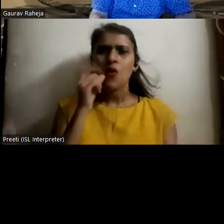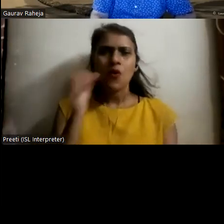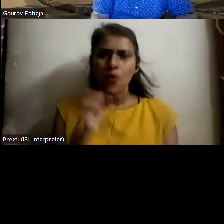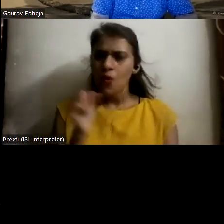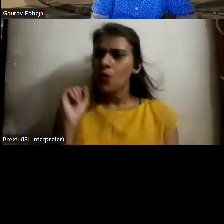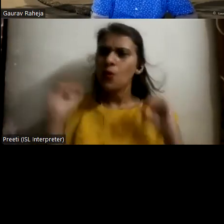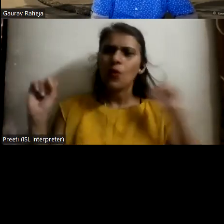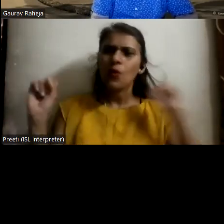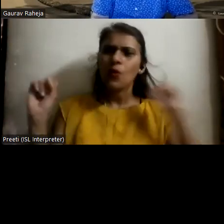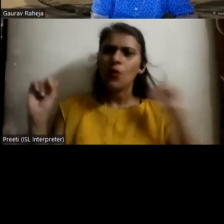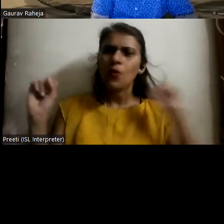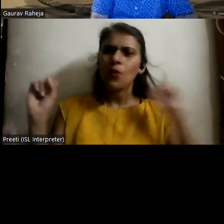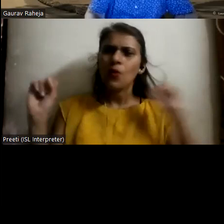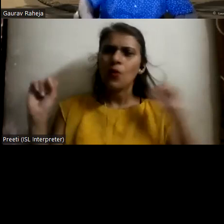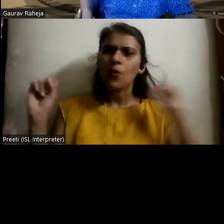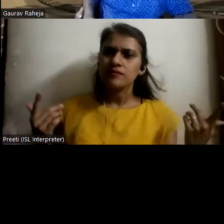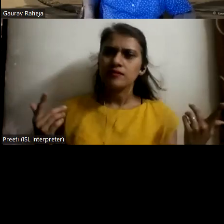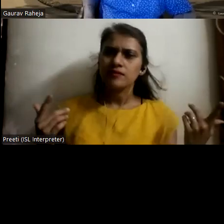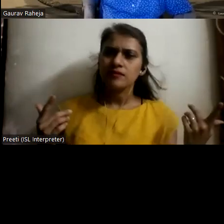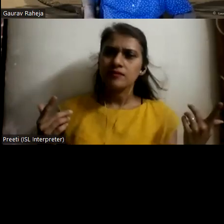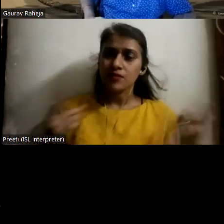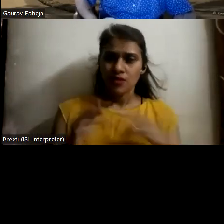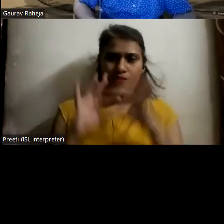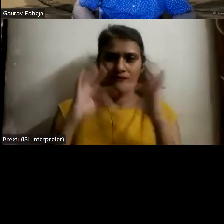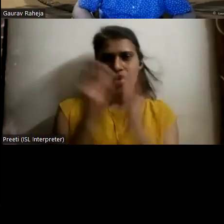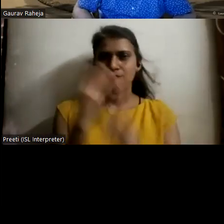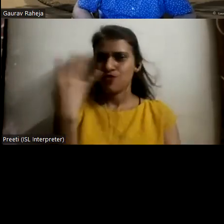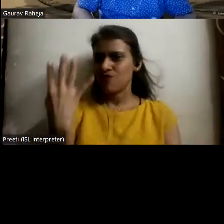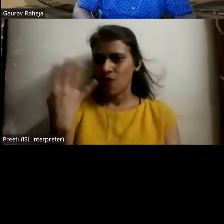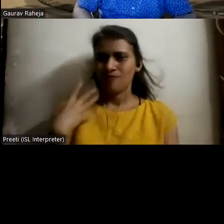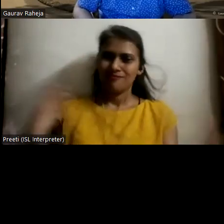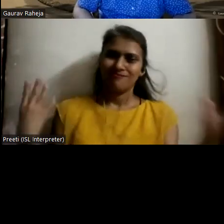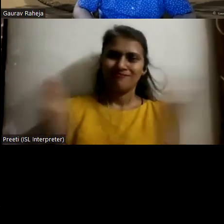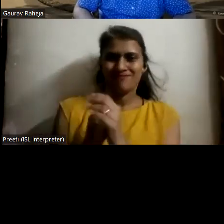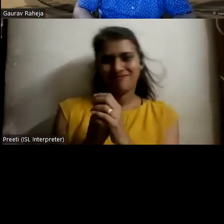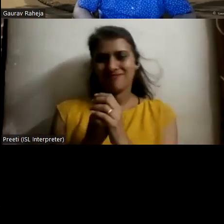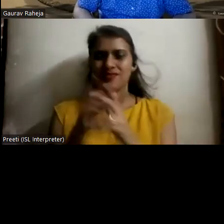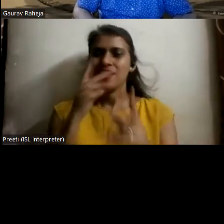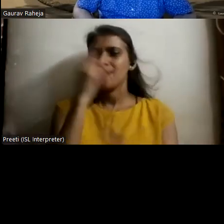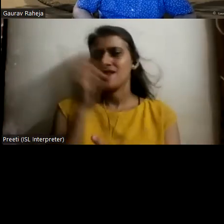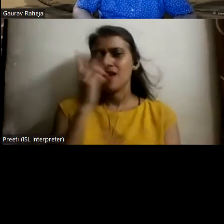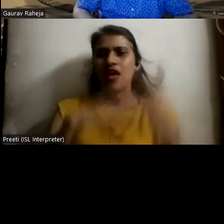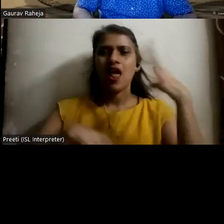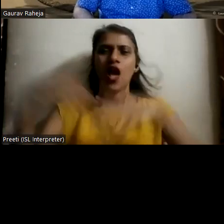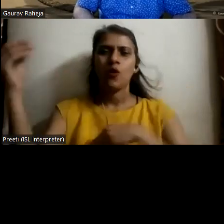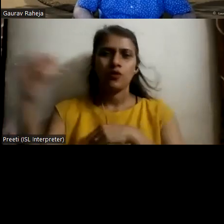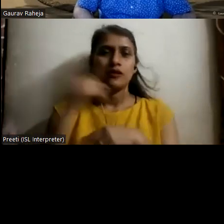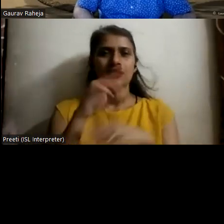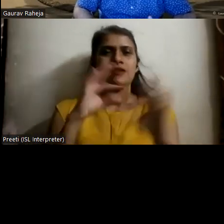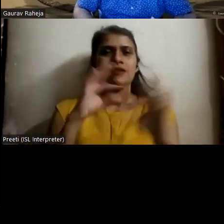if a member, if four as a family member travel together, like this here, as I'm showing you in the